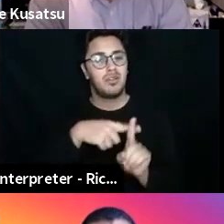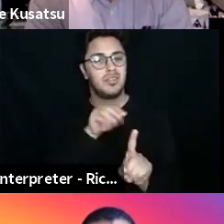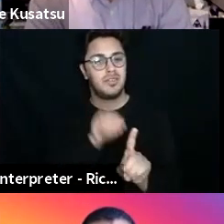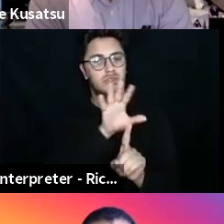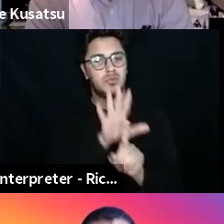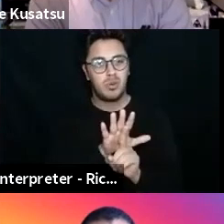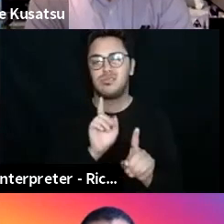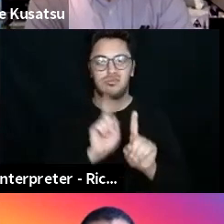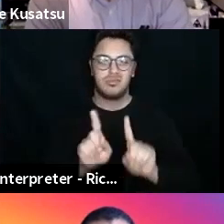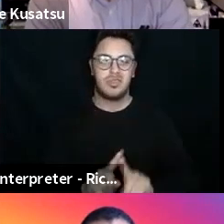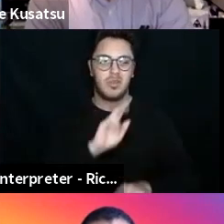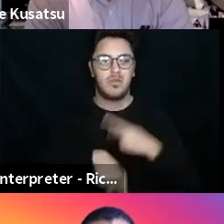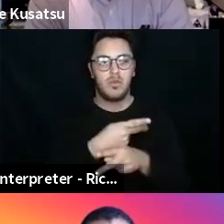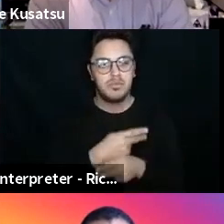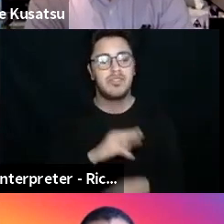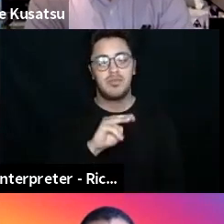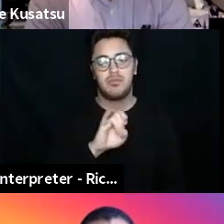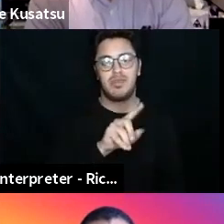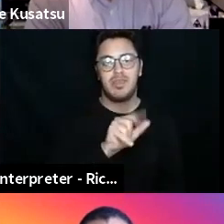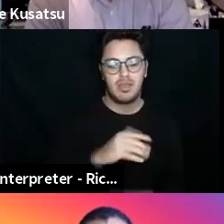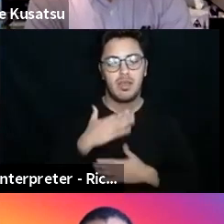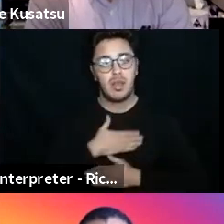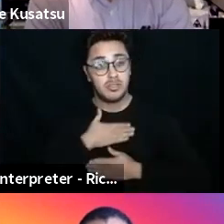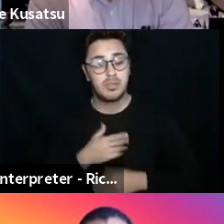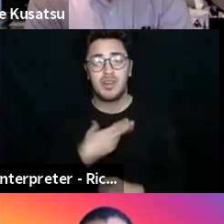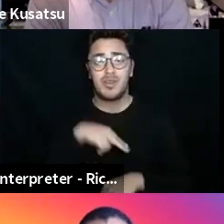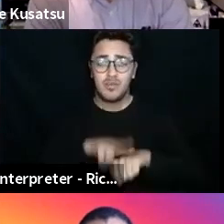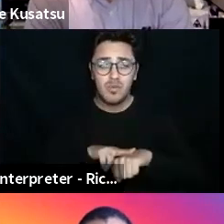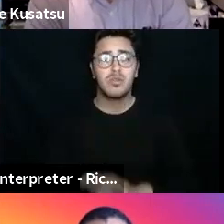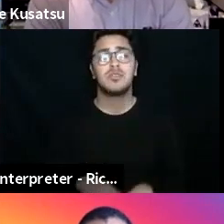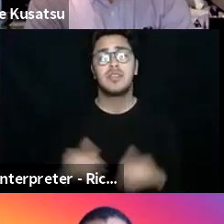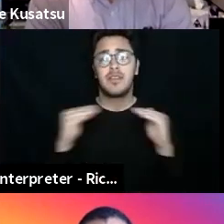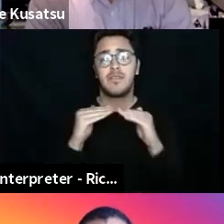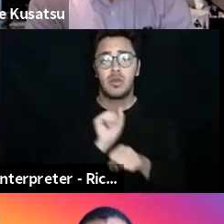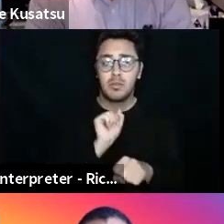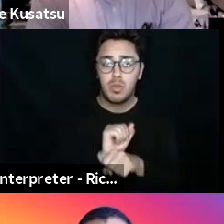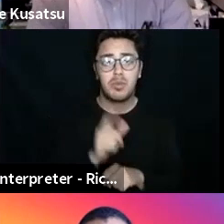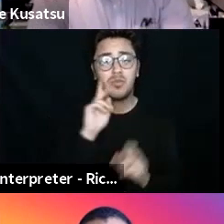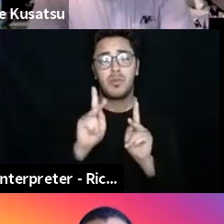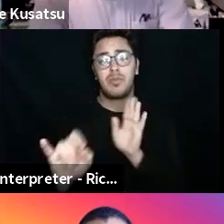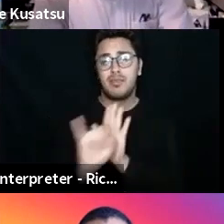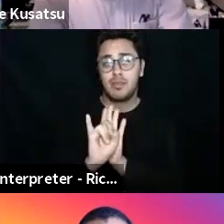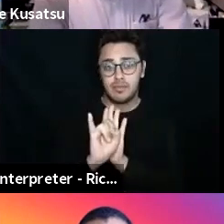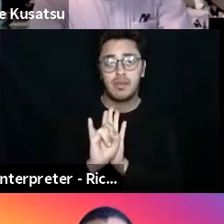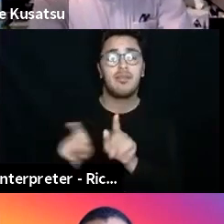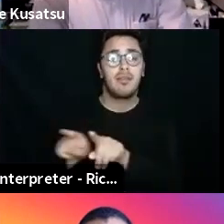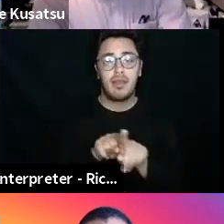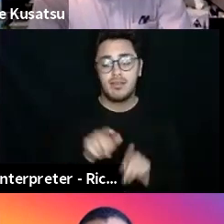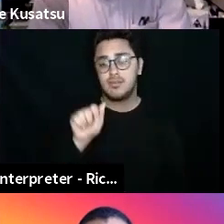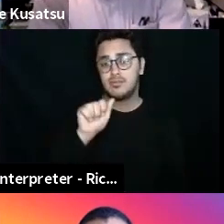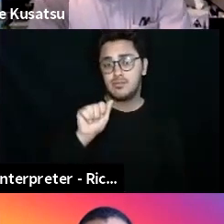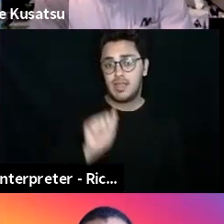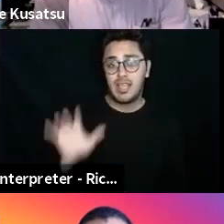all forms of media and entertainment, and of course, fair employment of those who identify themselves as being